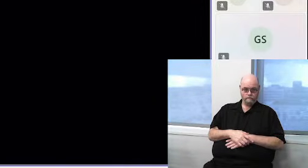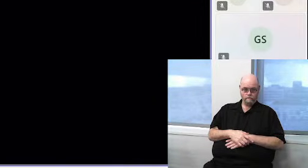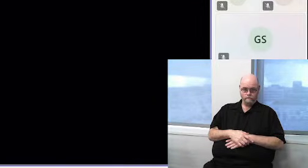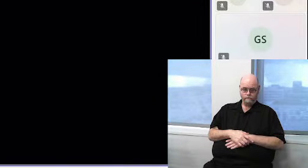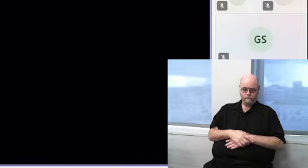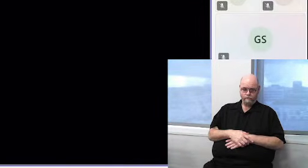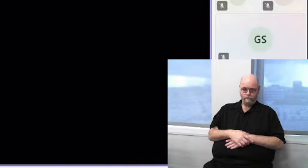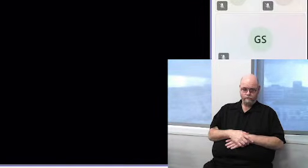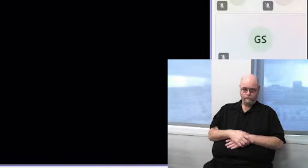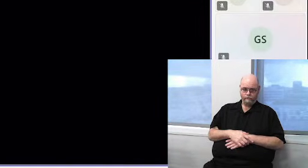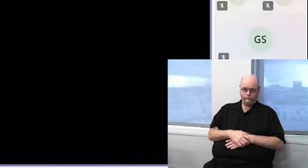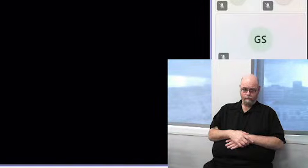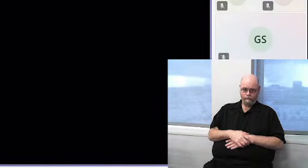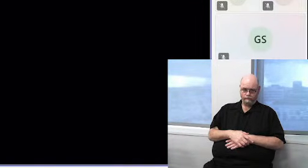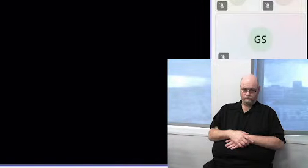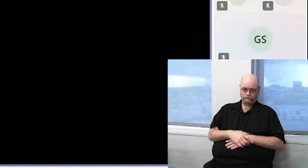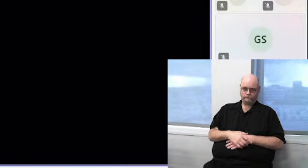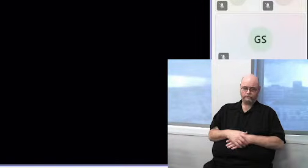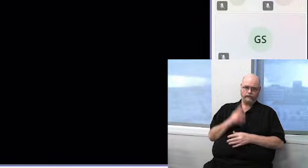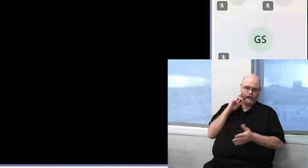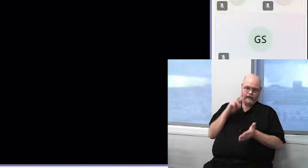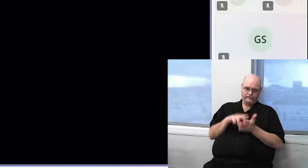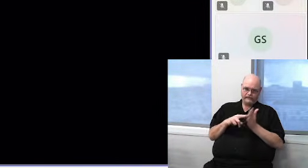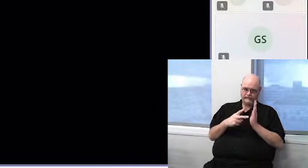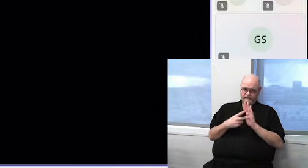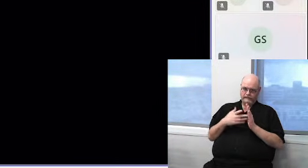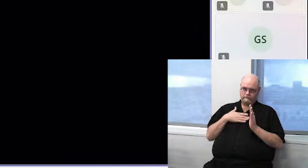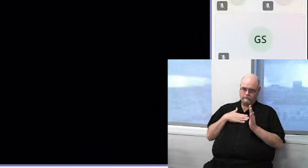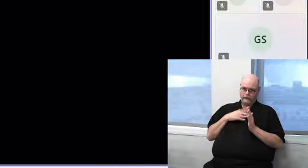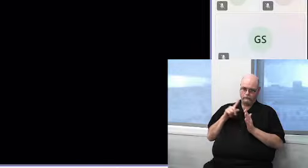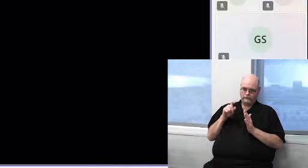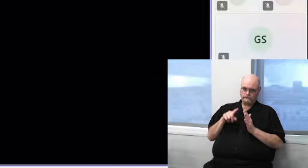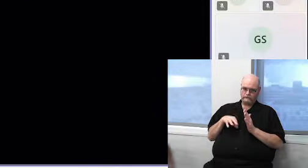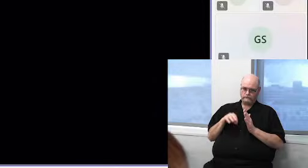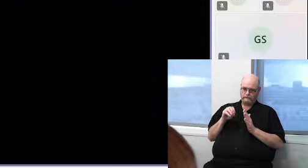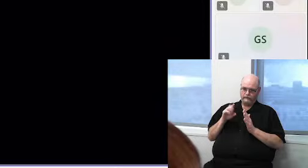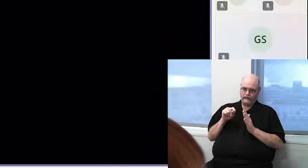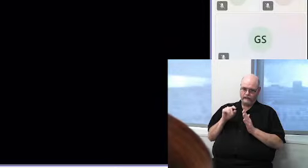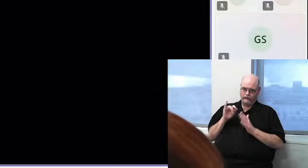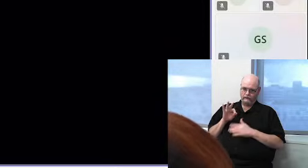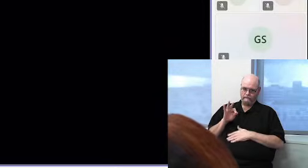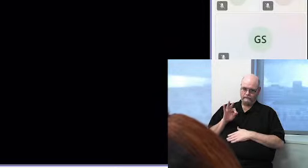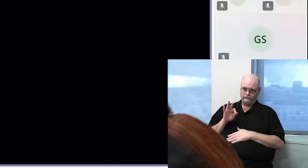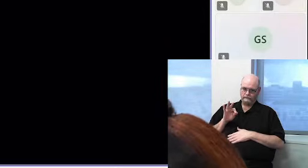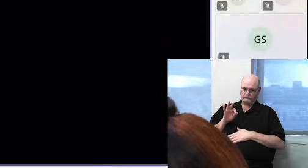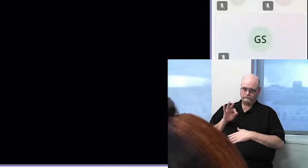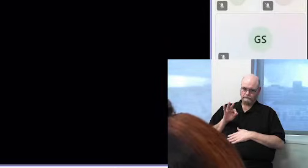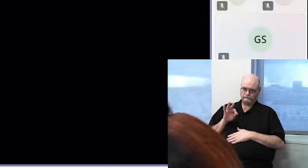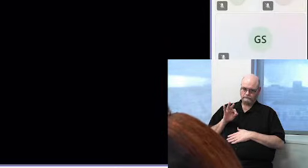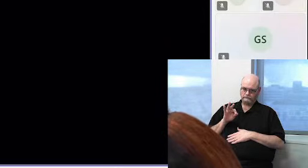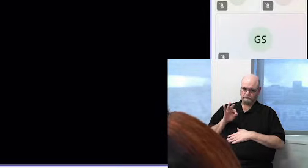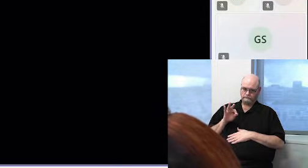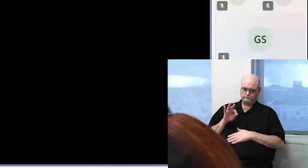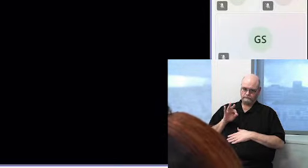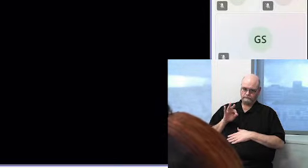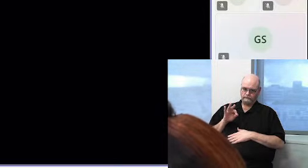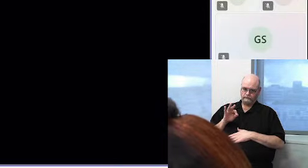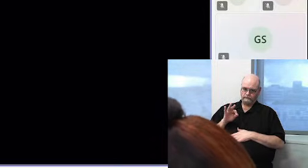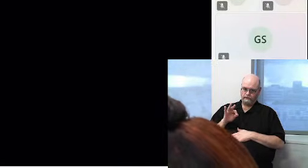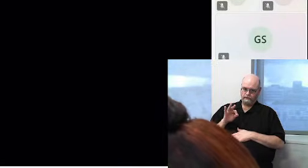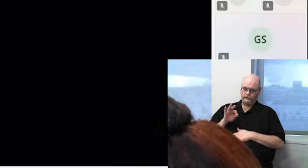me. Yes. Yeah, the intent of my question was to find out if